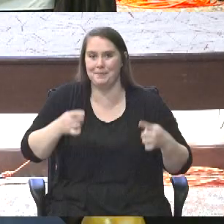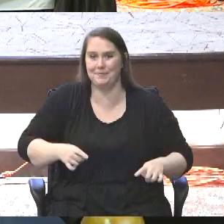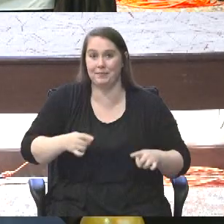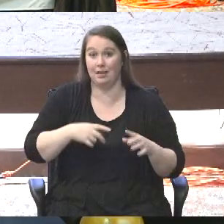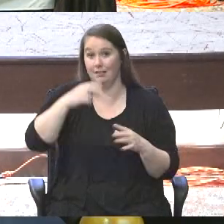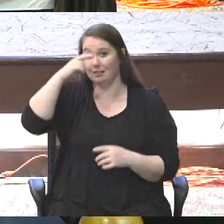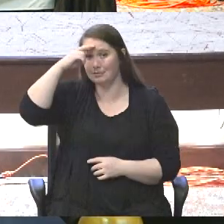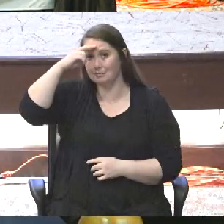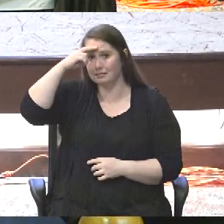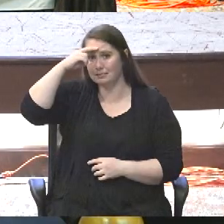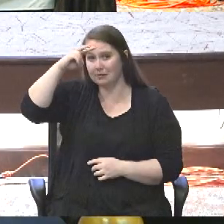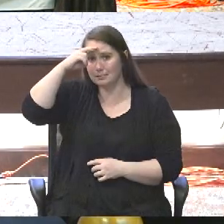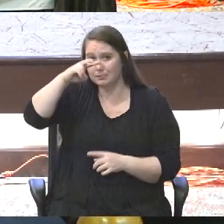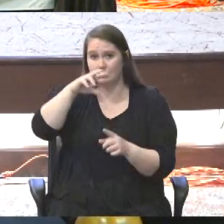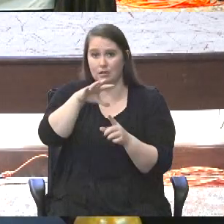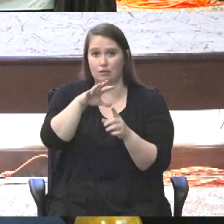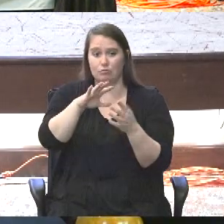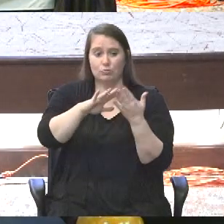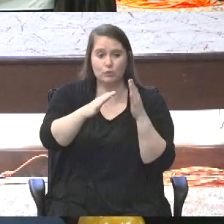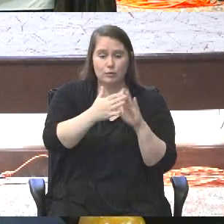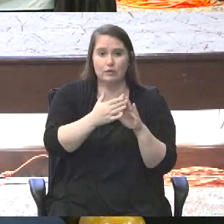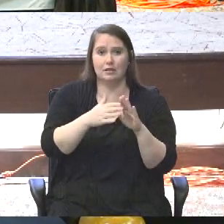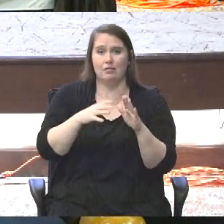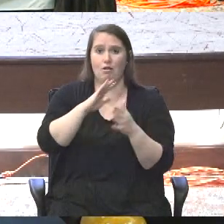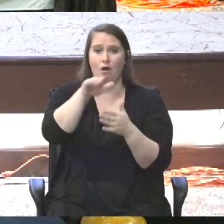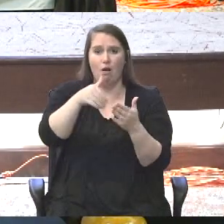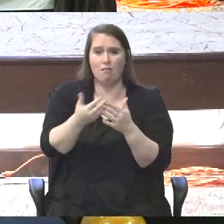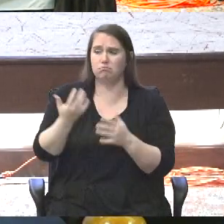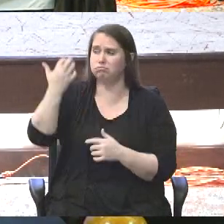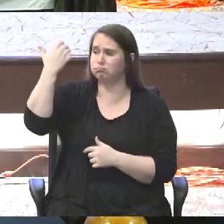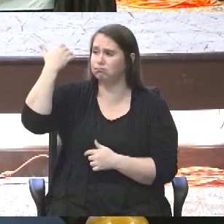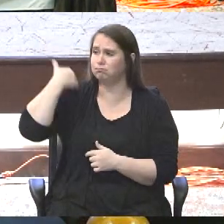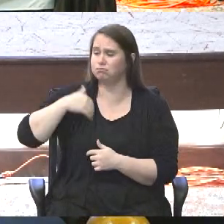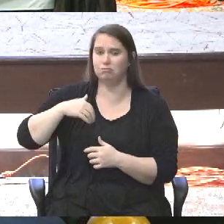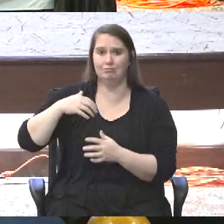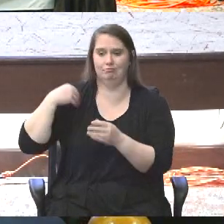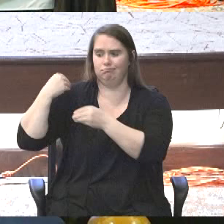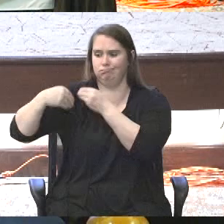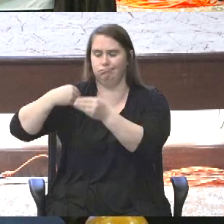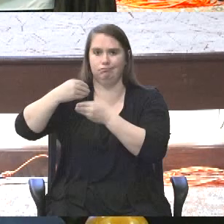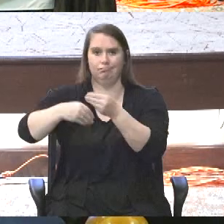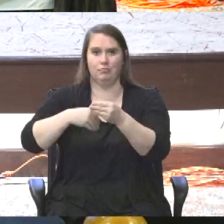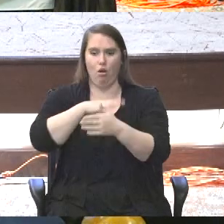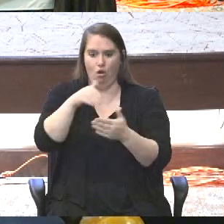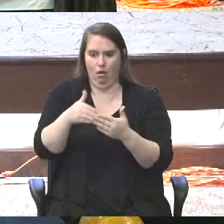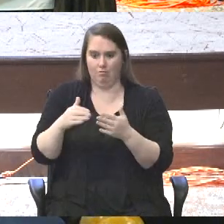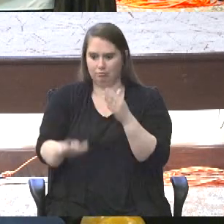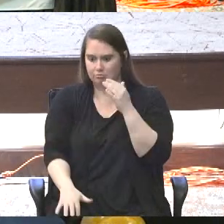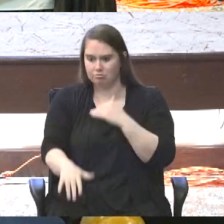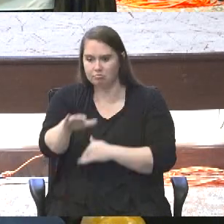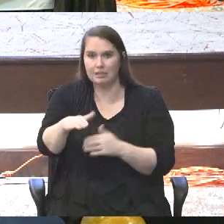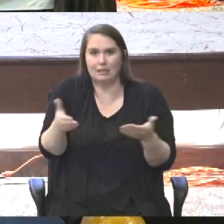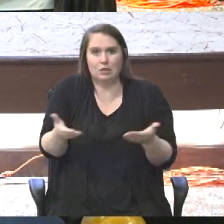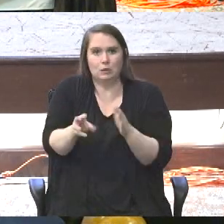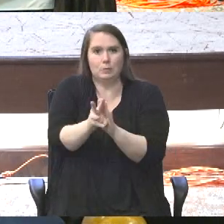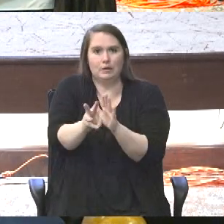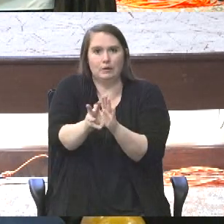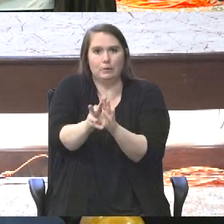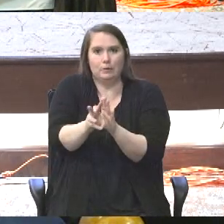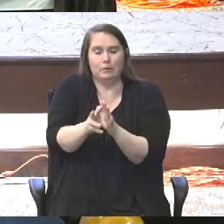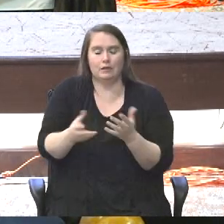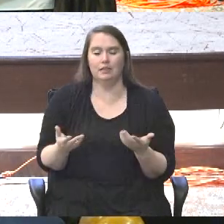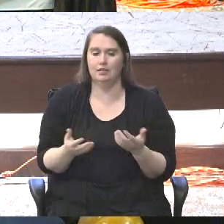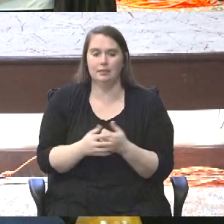Hispanic forefathers that we've had here in Waco that have always been working